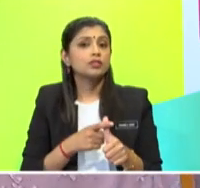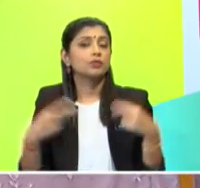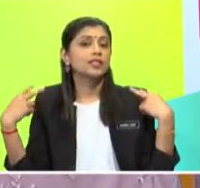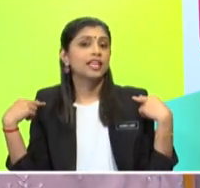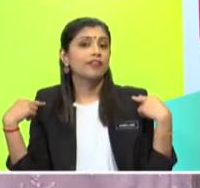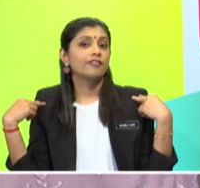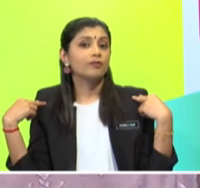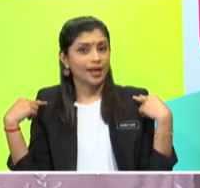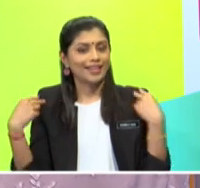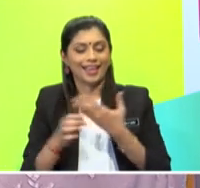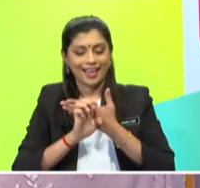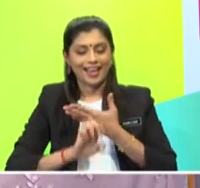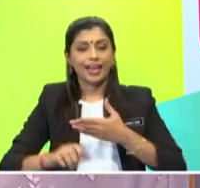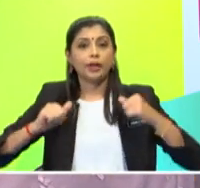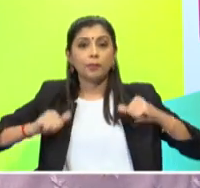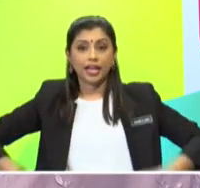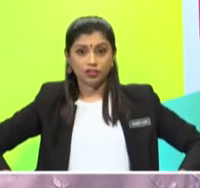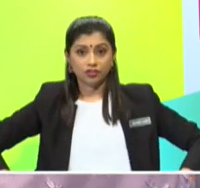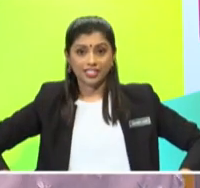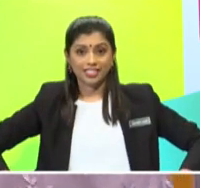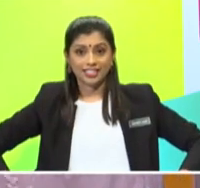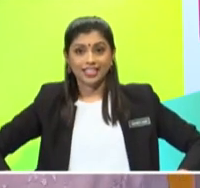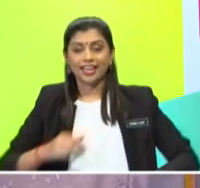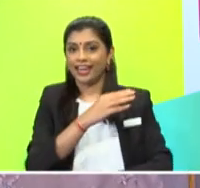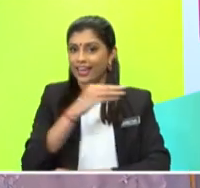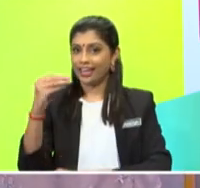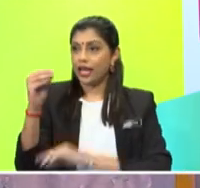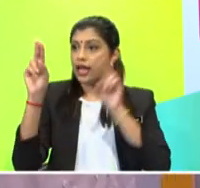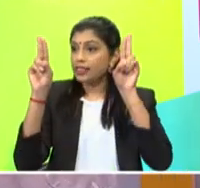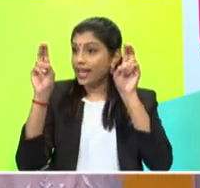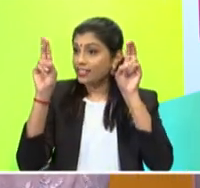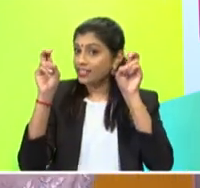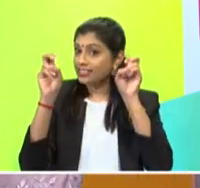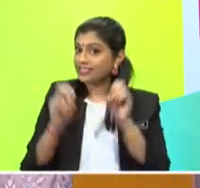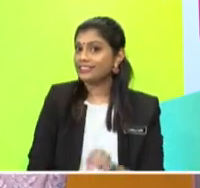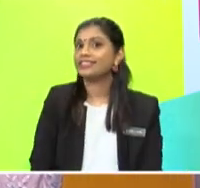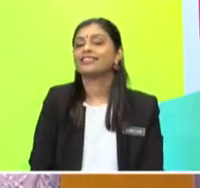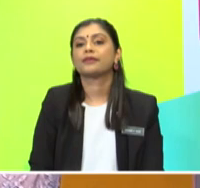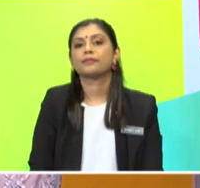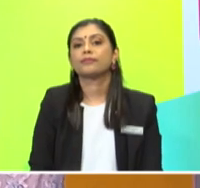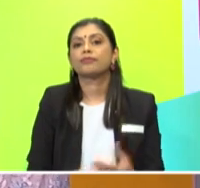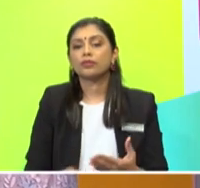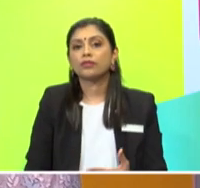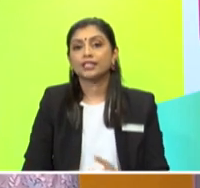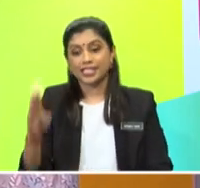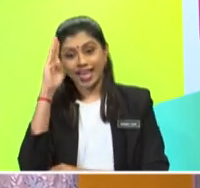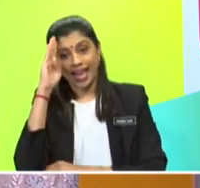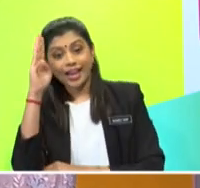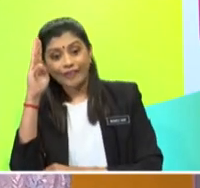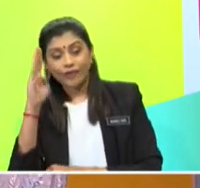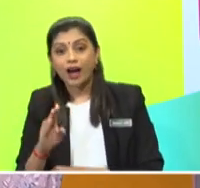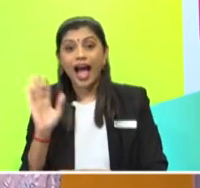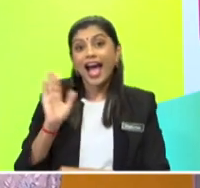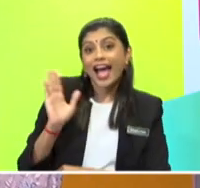email address and, of course, the subject line, which is the title. Next will be the greeting and the opening line,